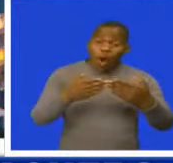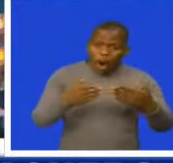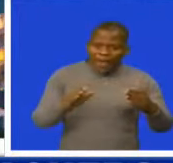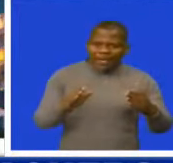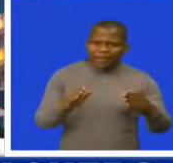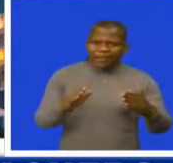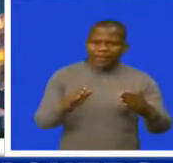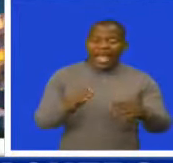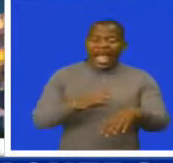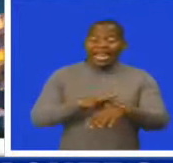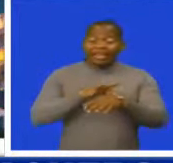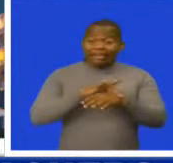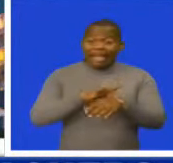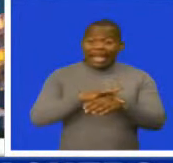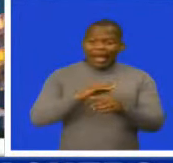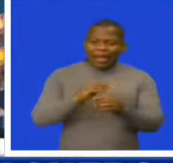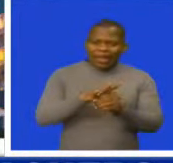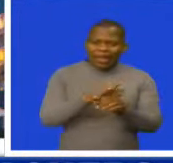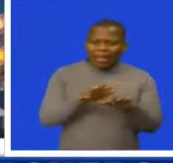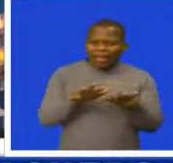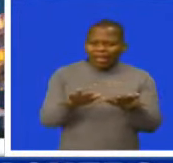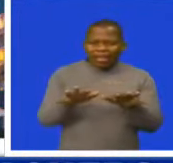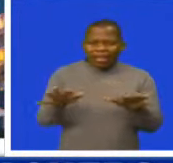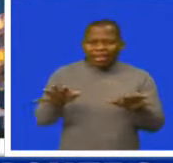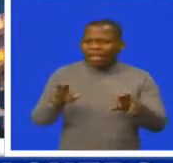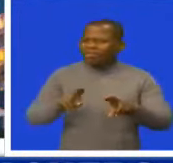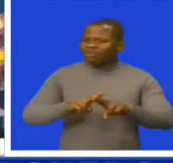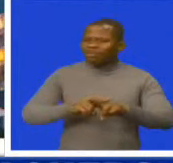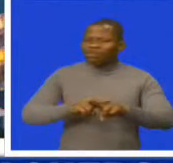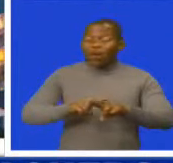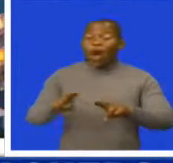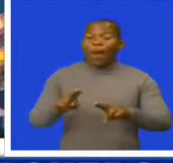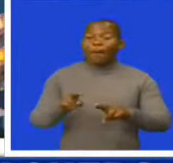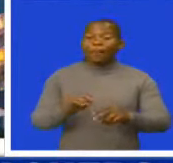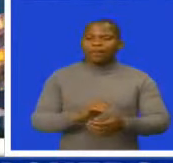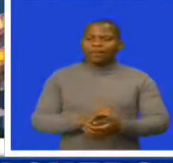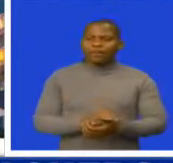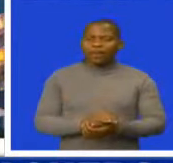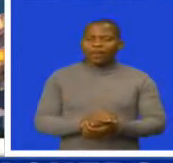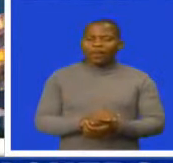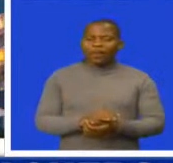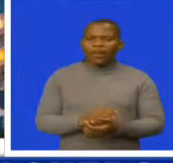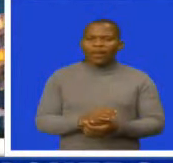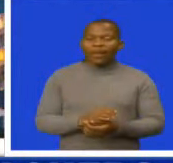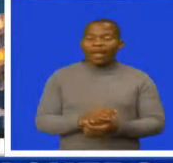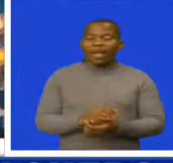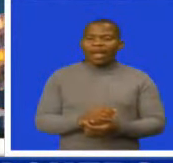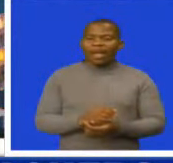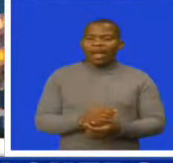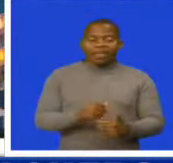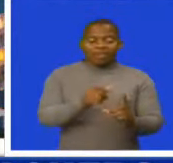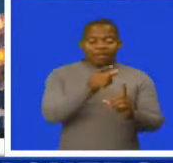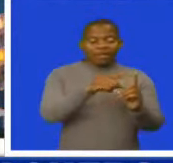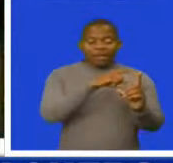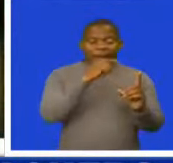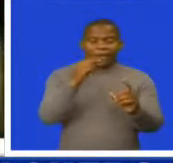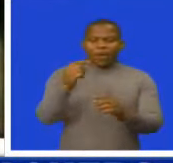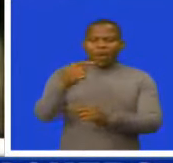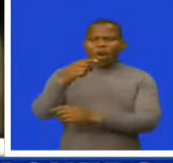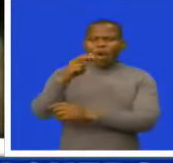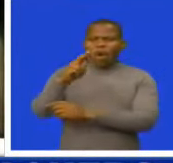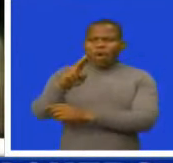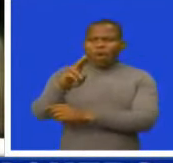ke kuvedwe ngolobukete emfundo ehovisini letemfundo laseshiselweni siboniso kumbi.